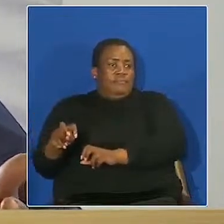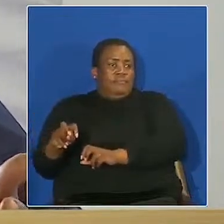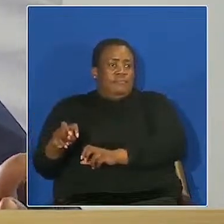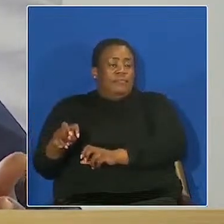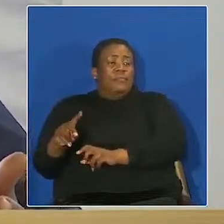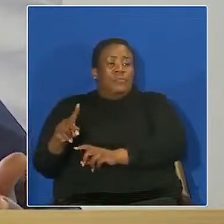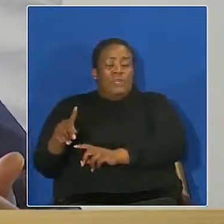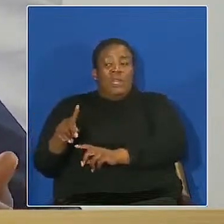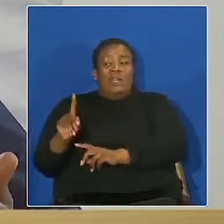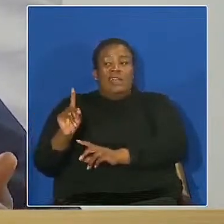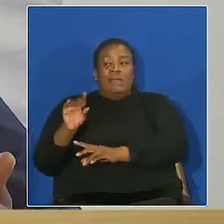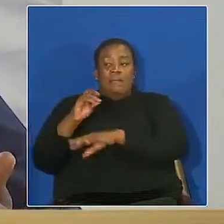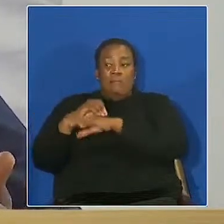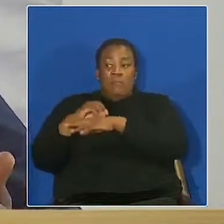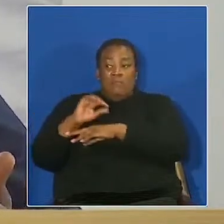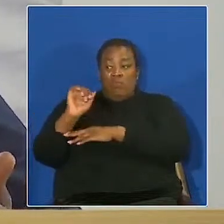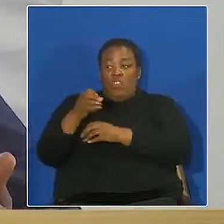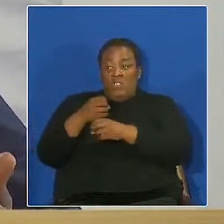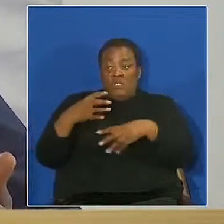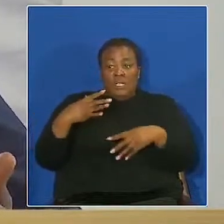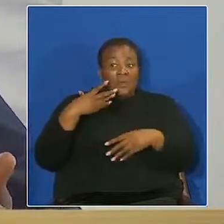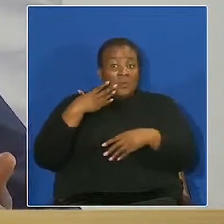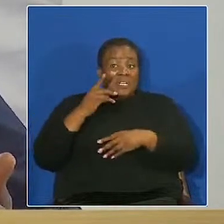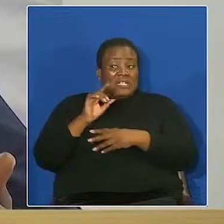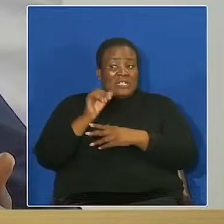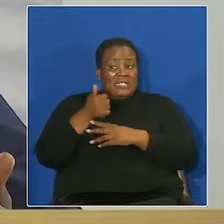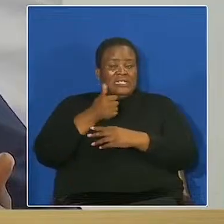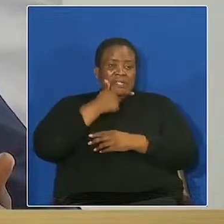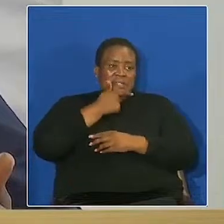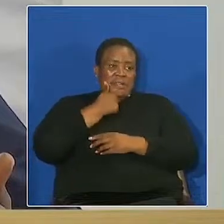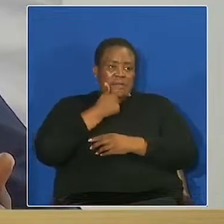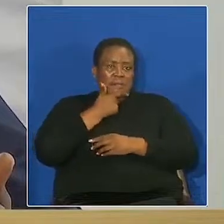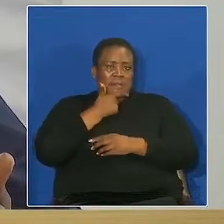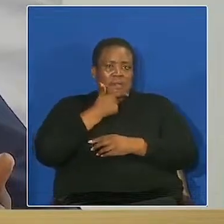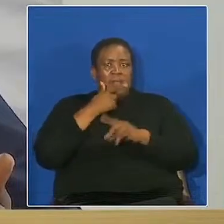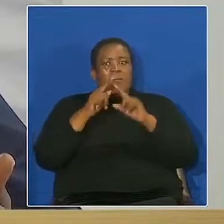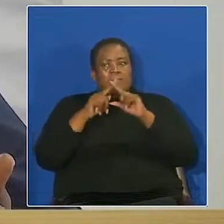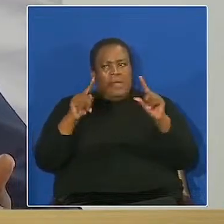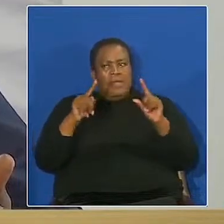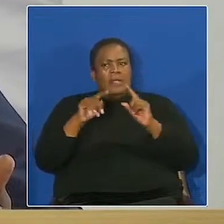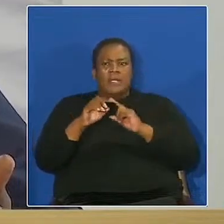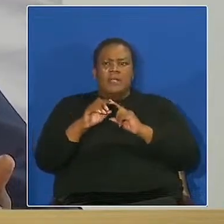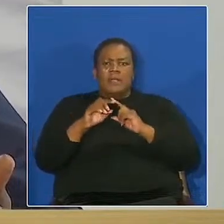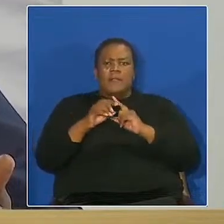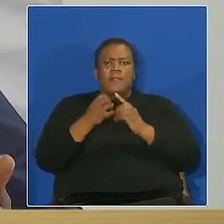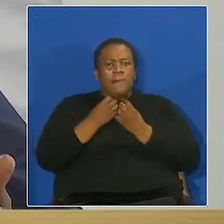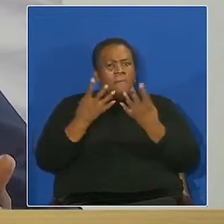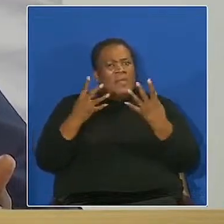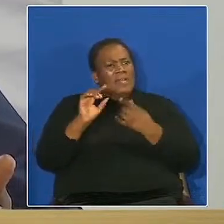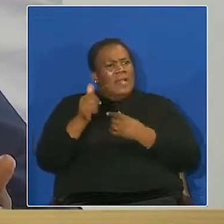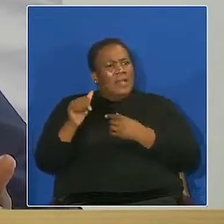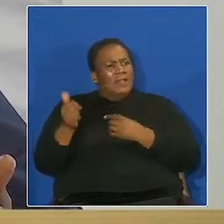the 6th of December. And also there were lots of other